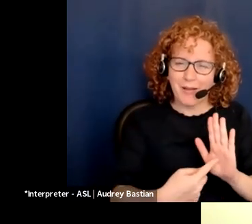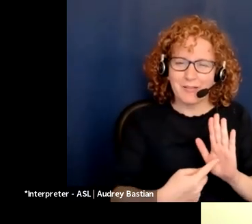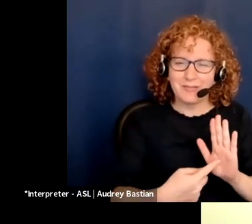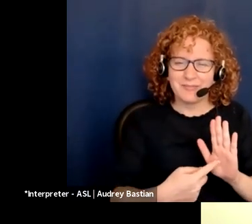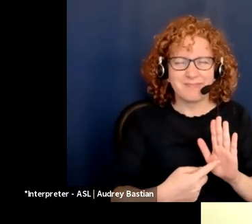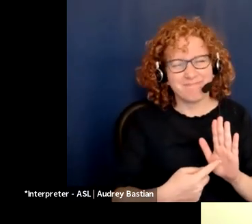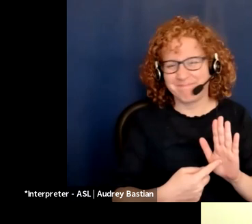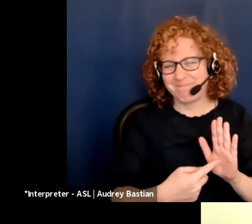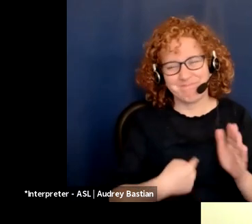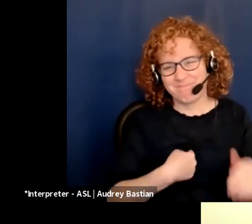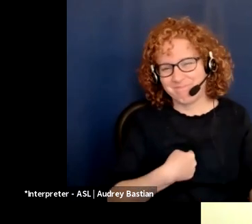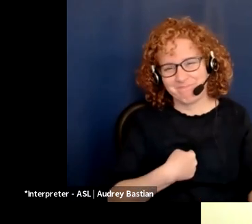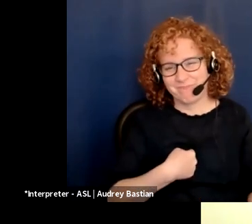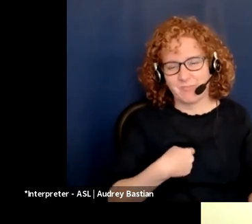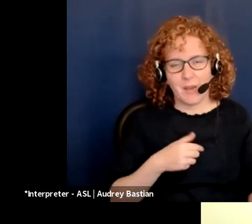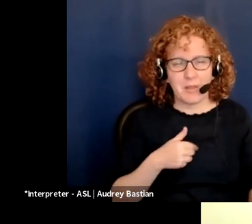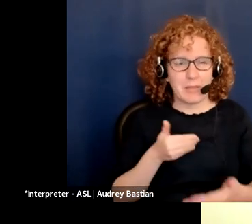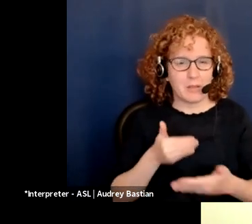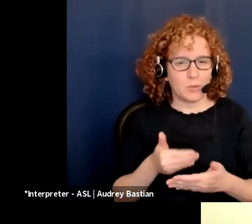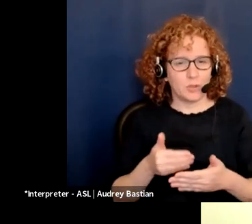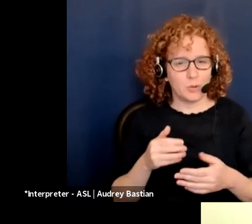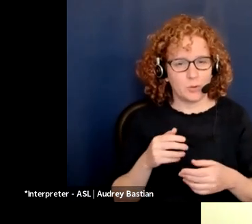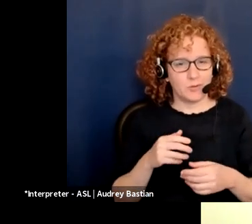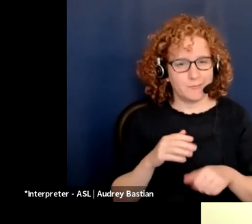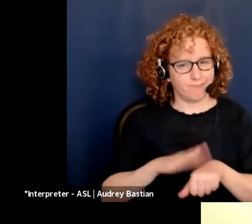I'm probably closer to a cautionary tale.